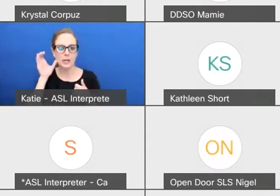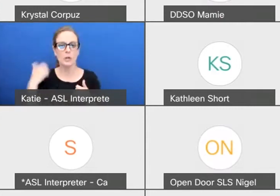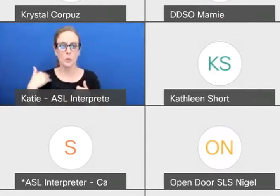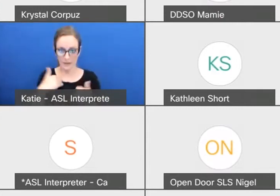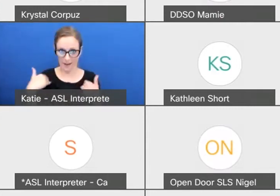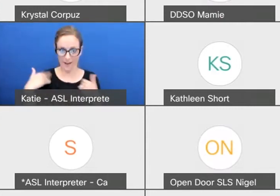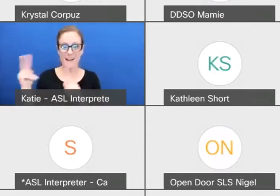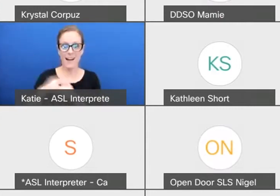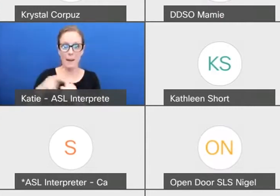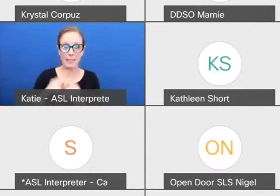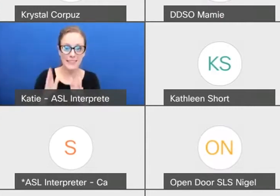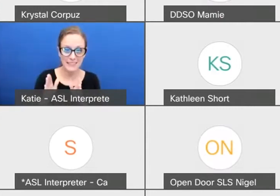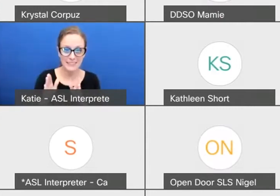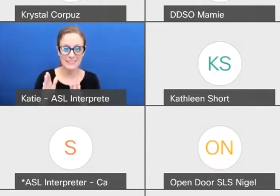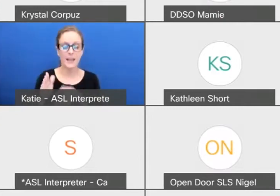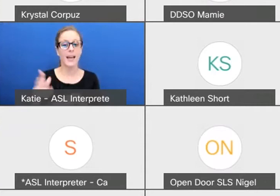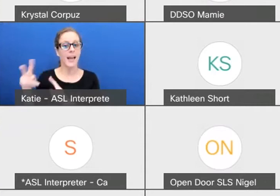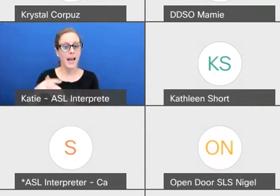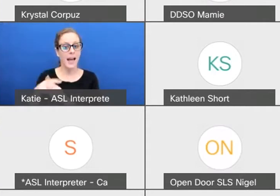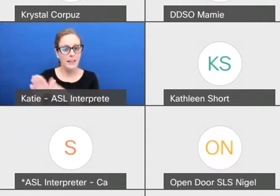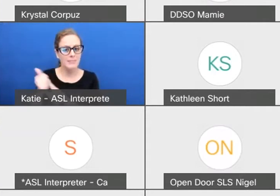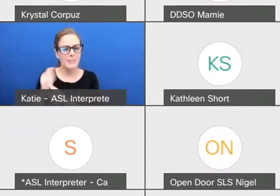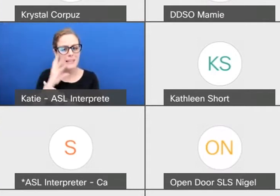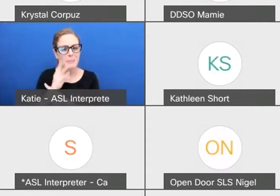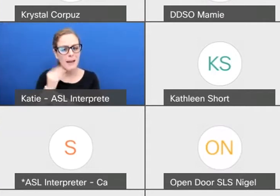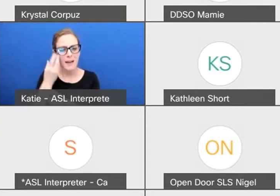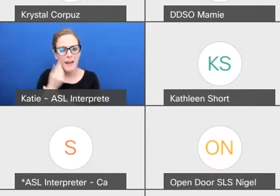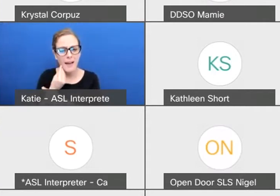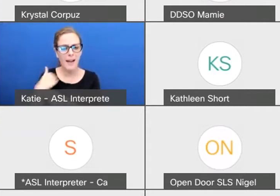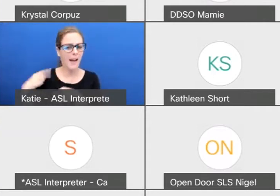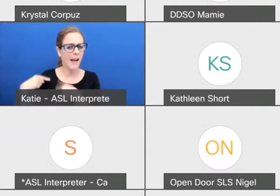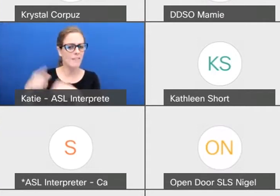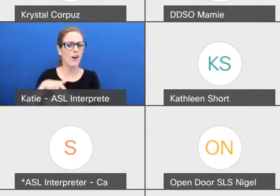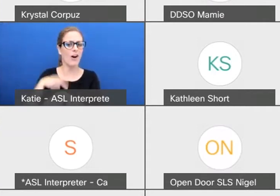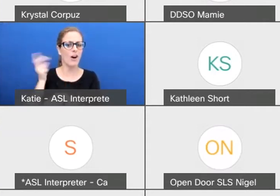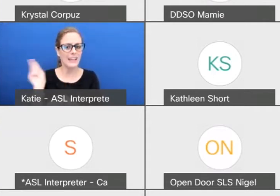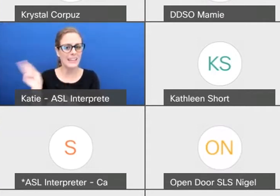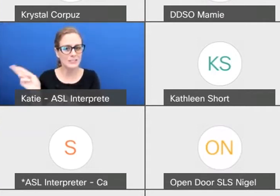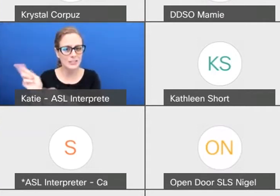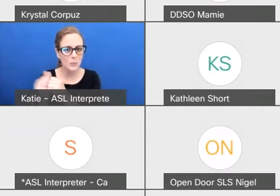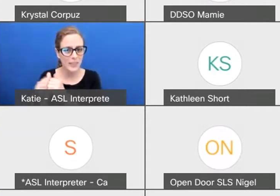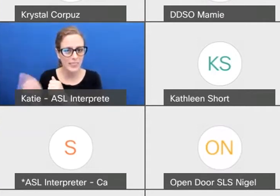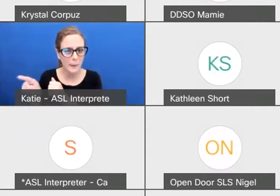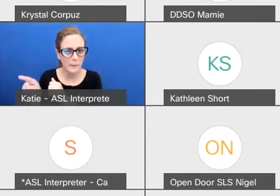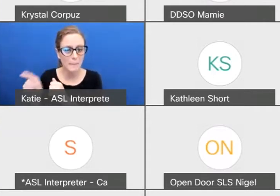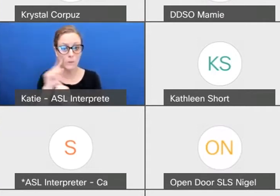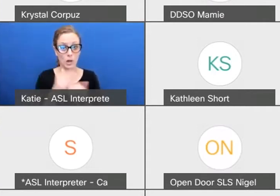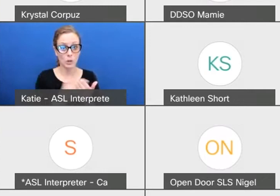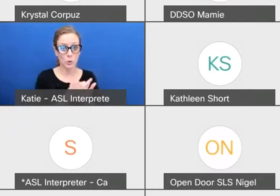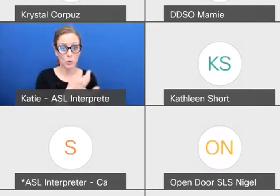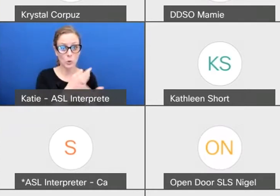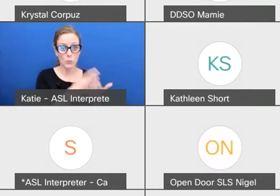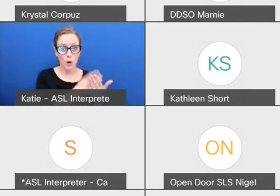such an experienced applicant that we have a long history with, and we know for a new project like this is very